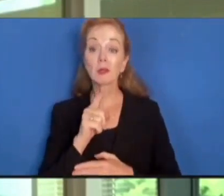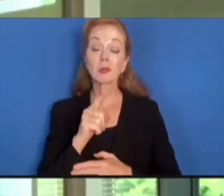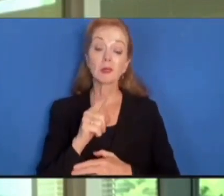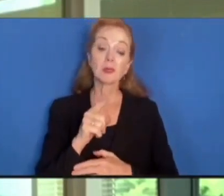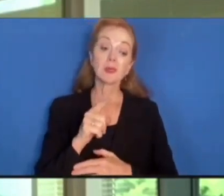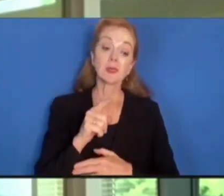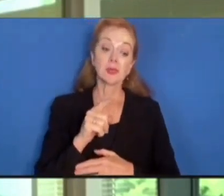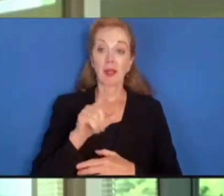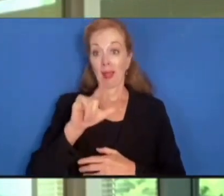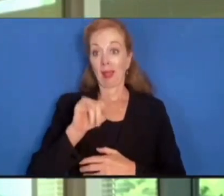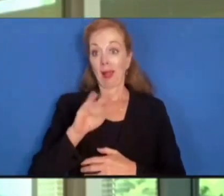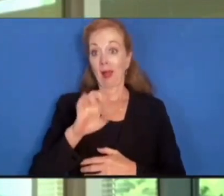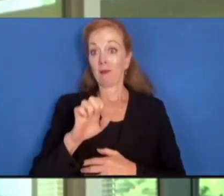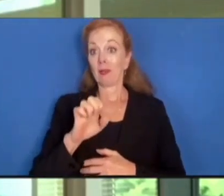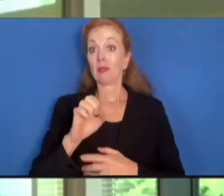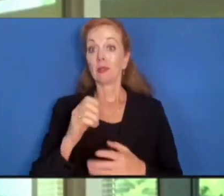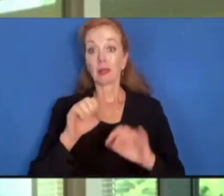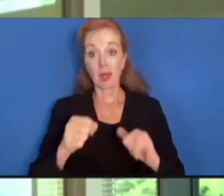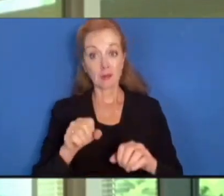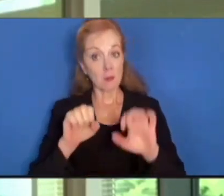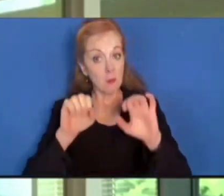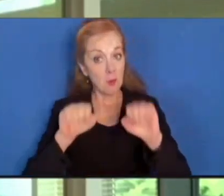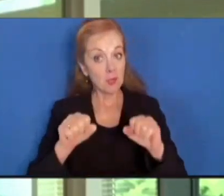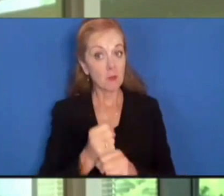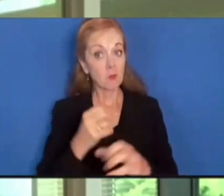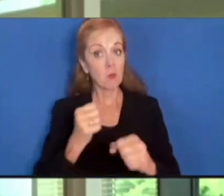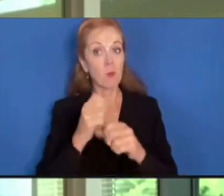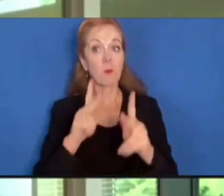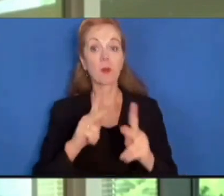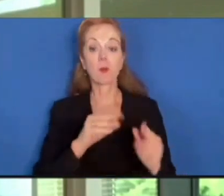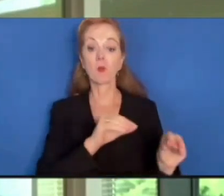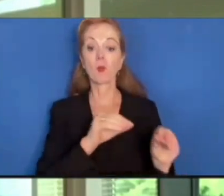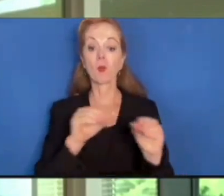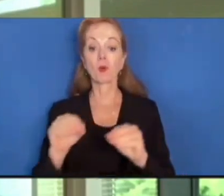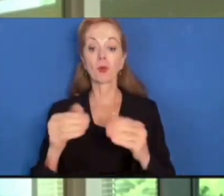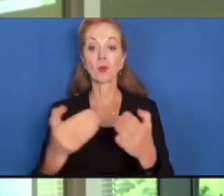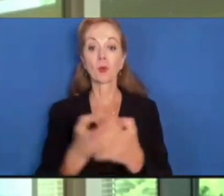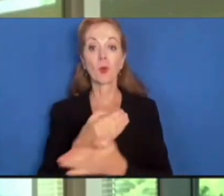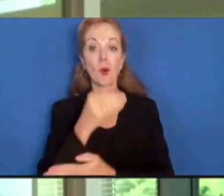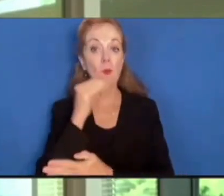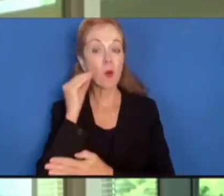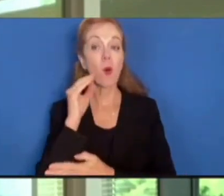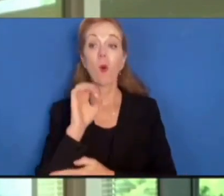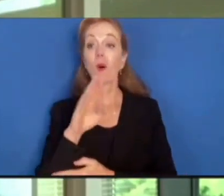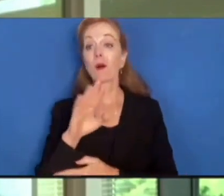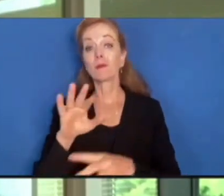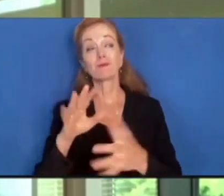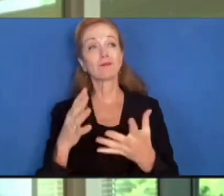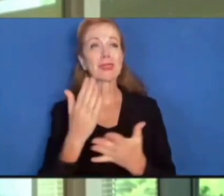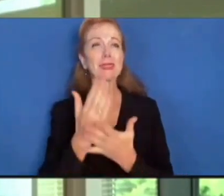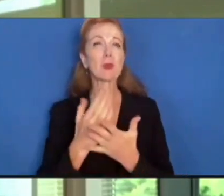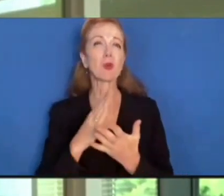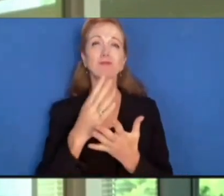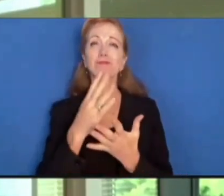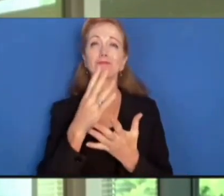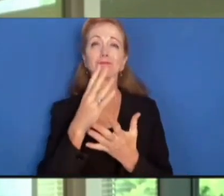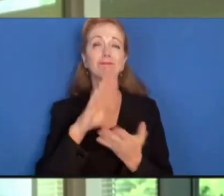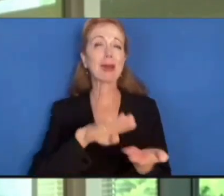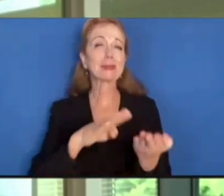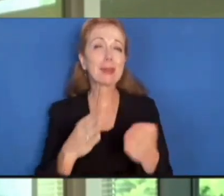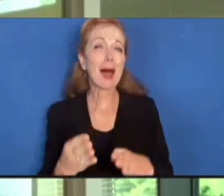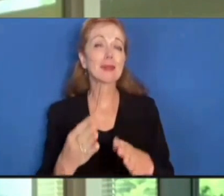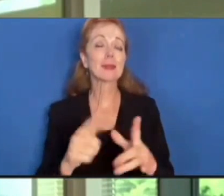live, and so what happens is when folks are moving into a new home or a relative passes away and they're clearing out their property,